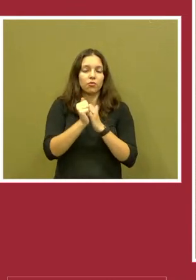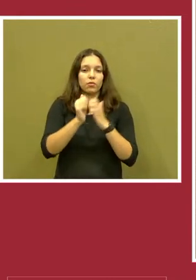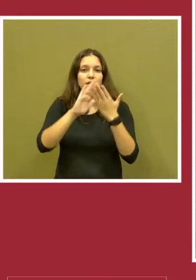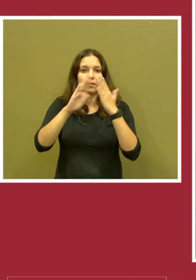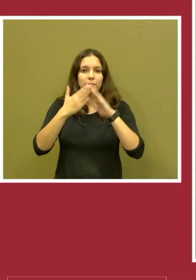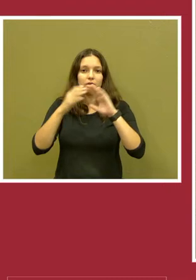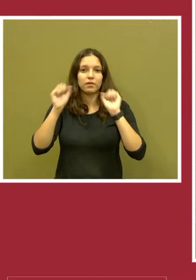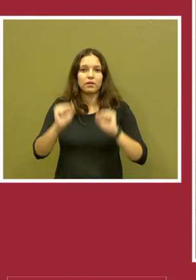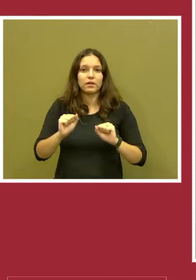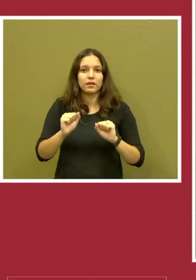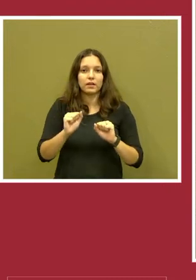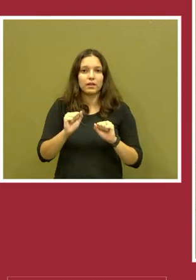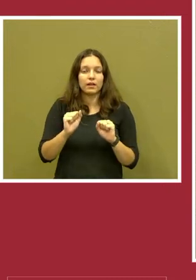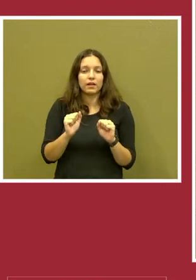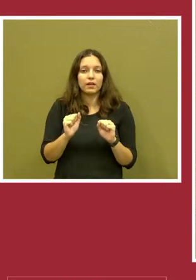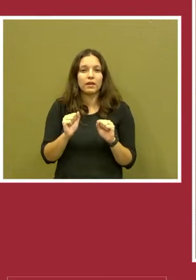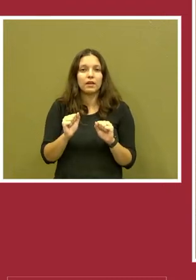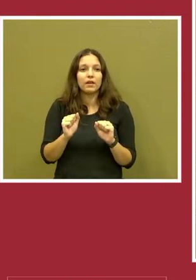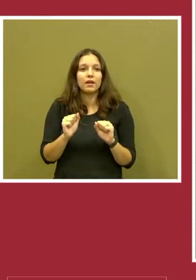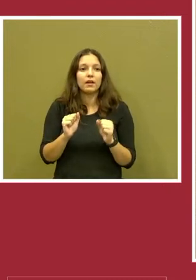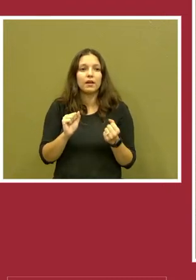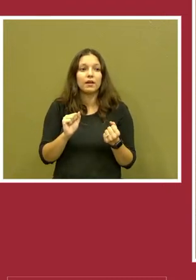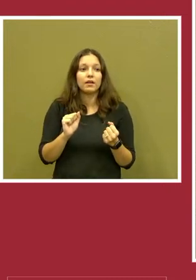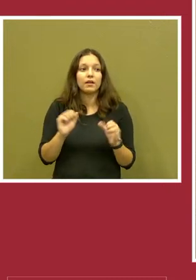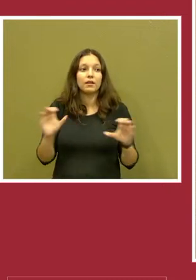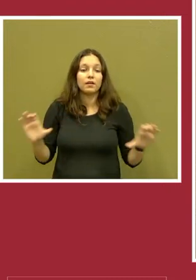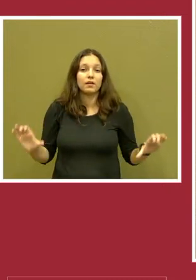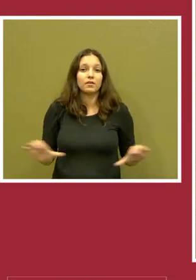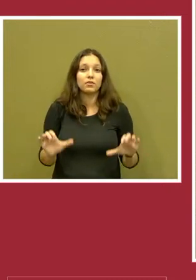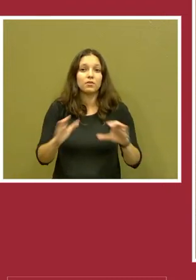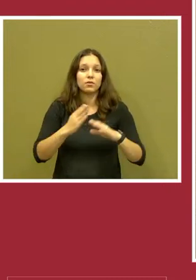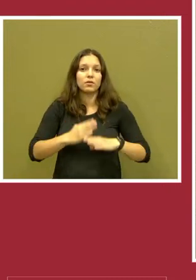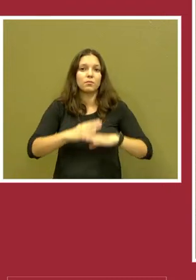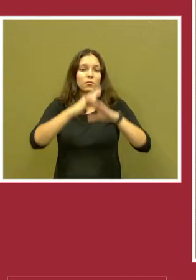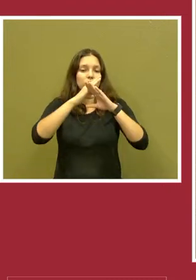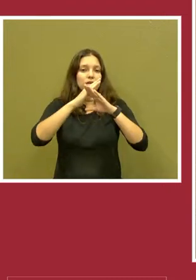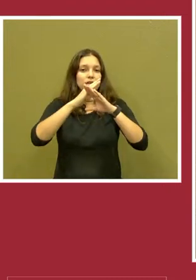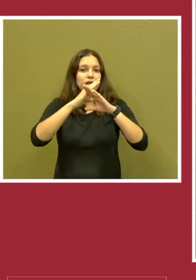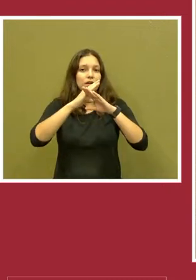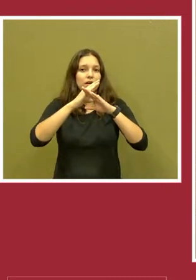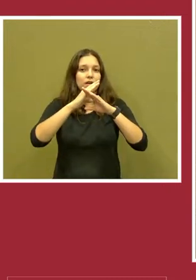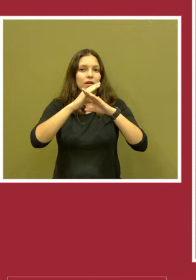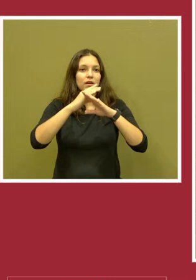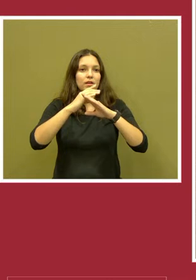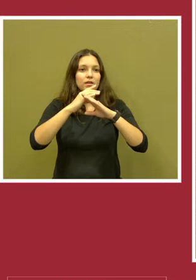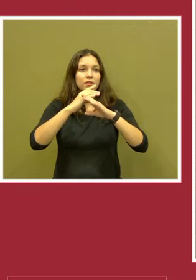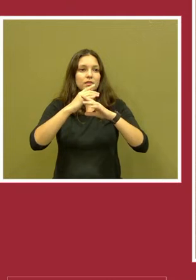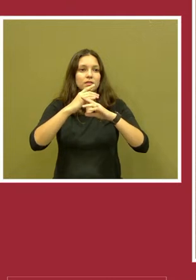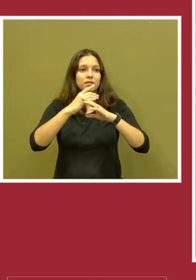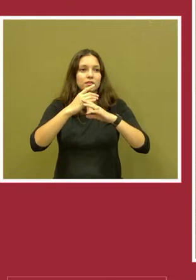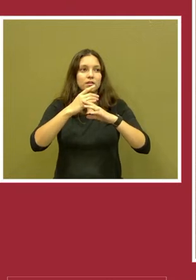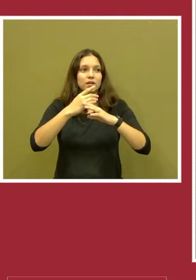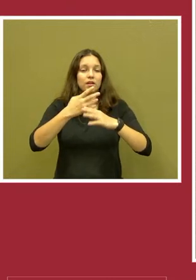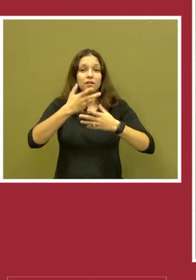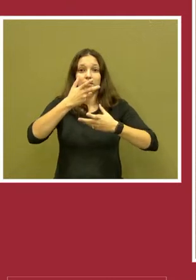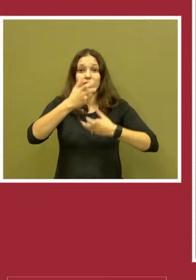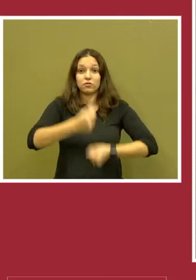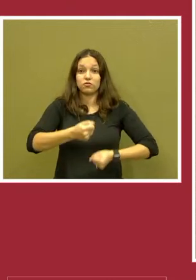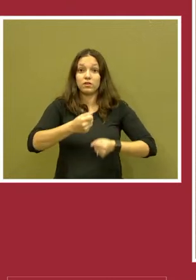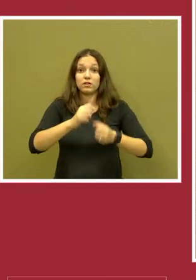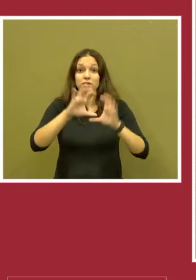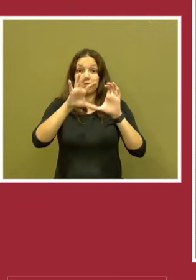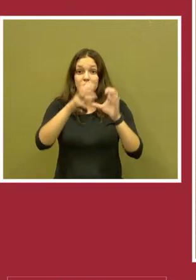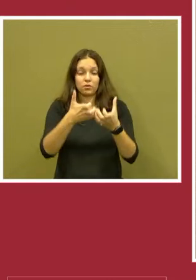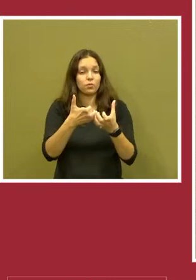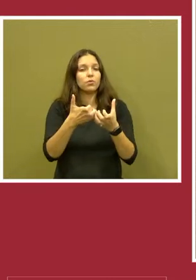community can be done in ways that also is, you know, protects and upholds the integrity of the group and that trust